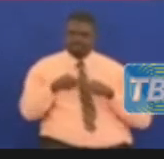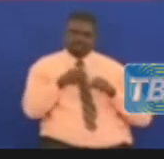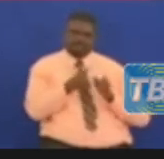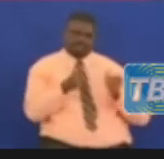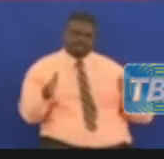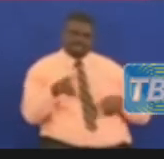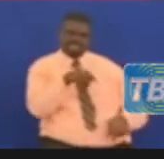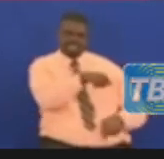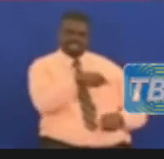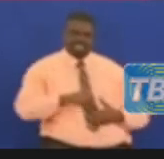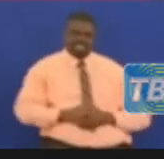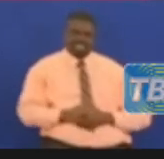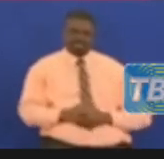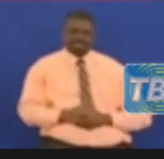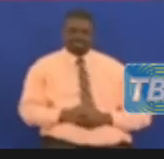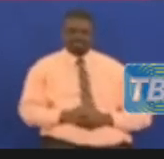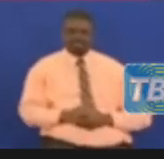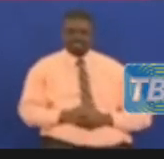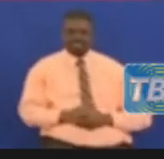Forgive me this chance.